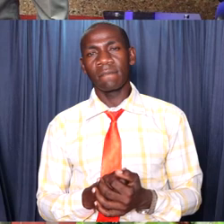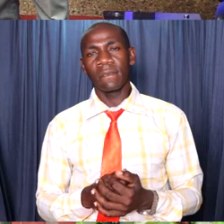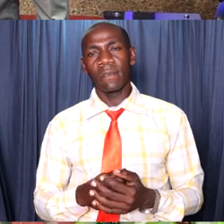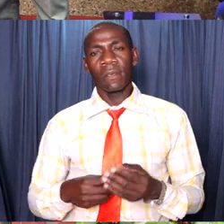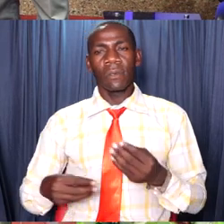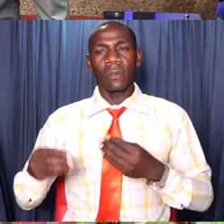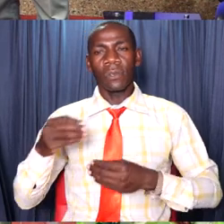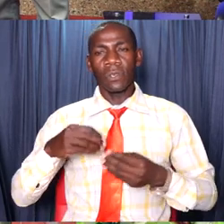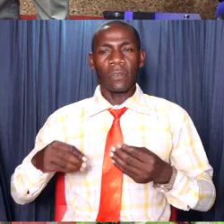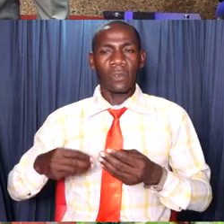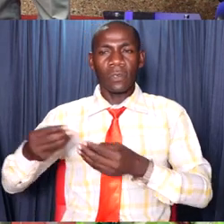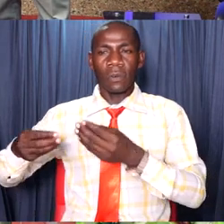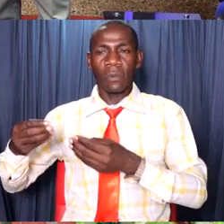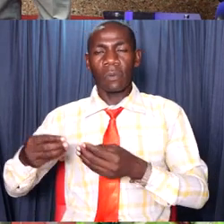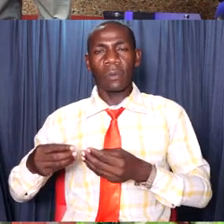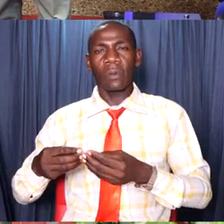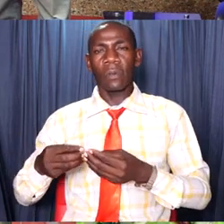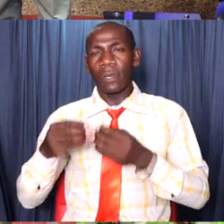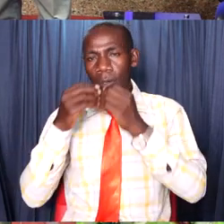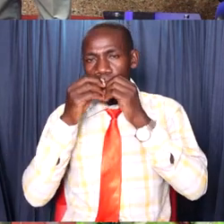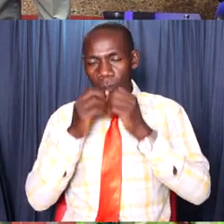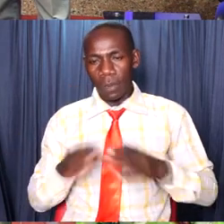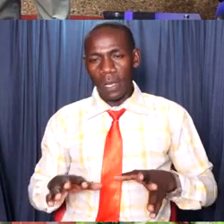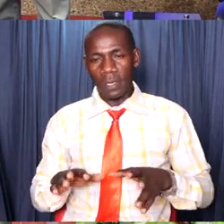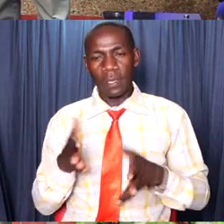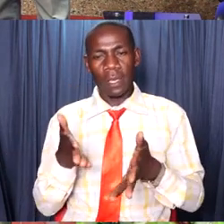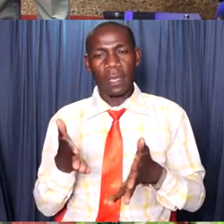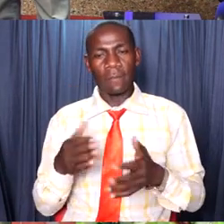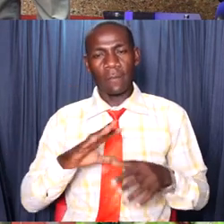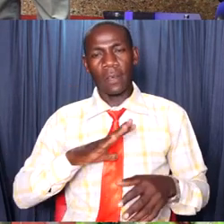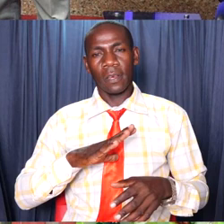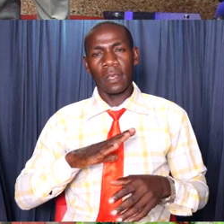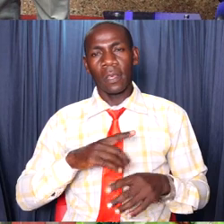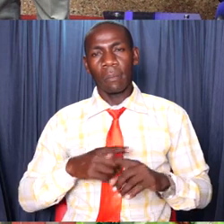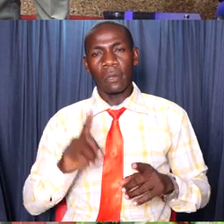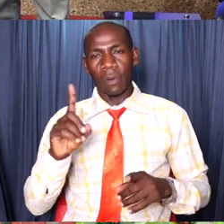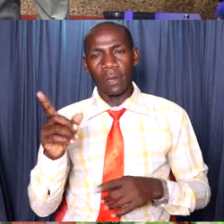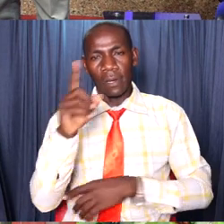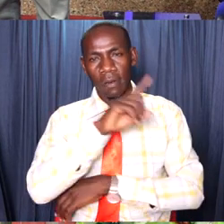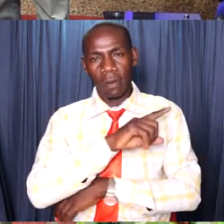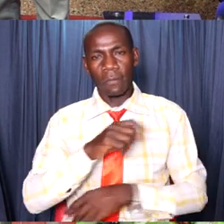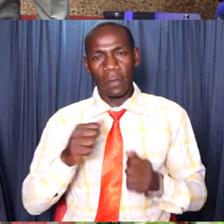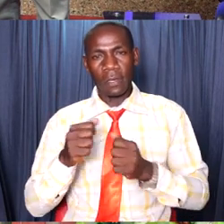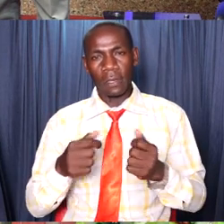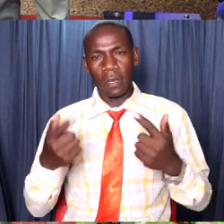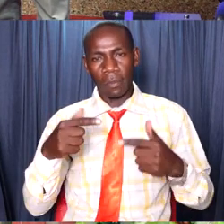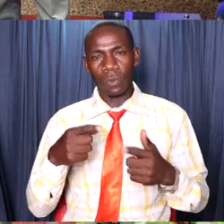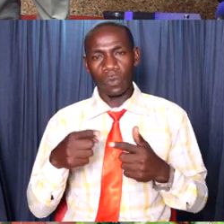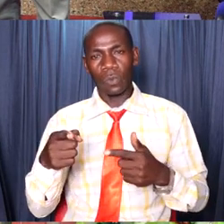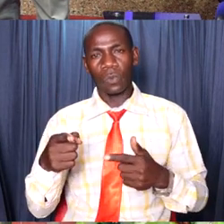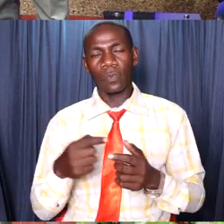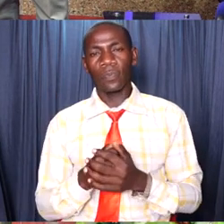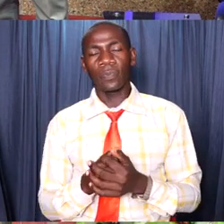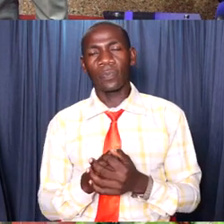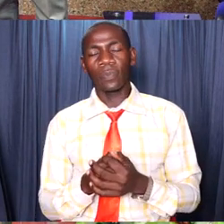Kutoa zaka na sadaka. When you give your tithe and alms. Baraka ziko ni sawa ziko. Blessings are there. Find there. Lakini iko siku ya vita. But there's a day of fight coming to you.